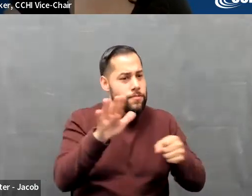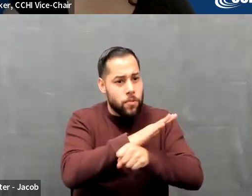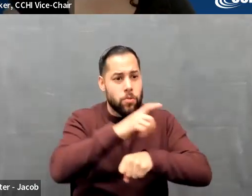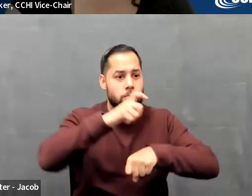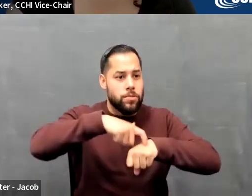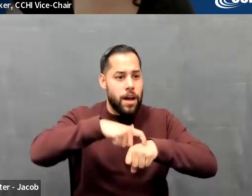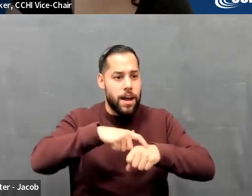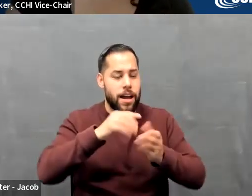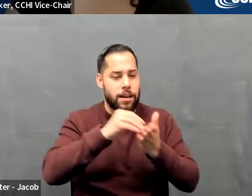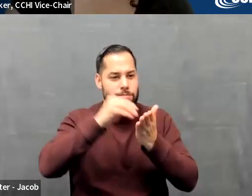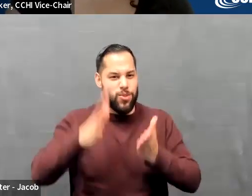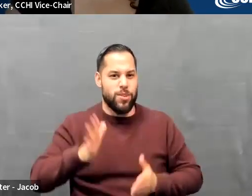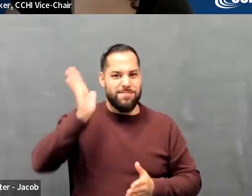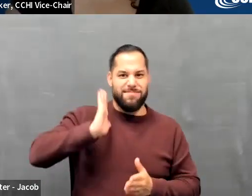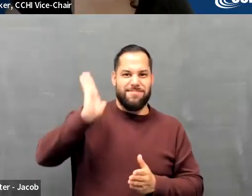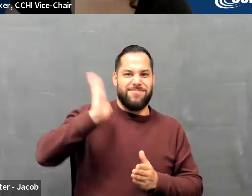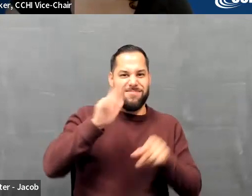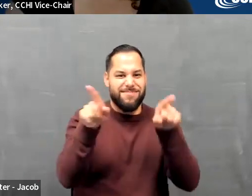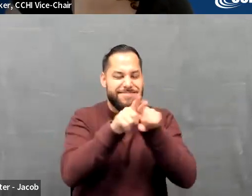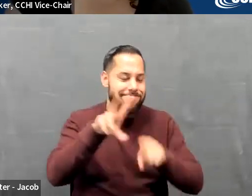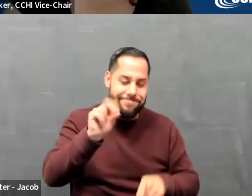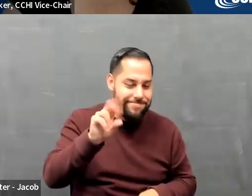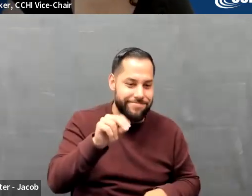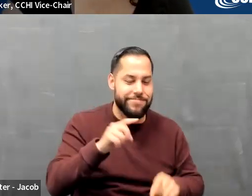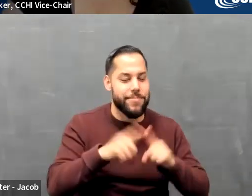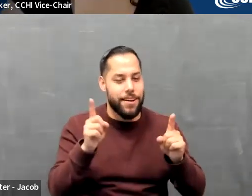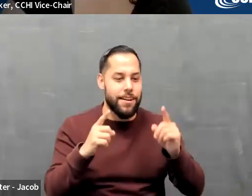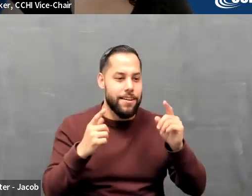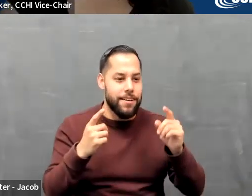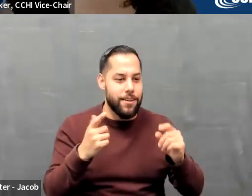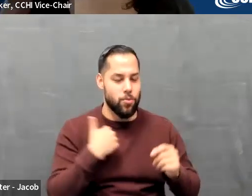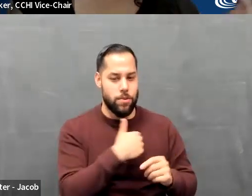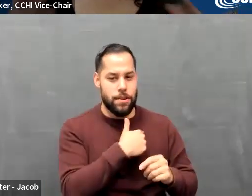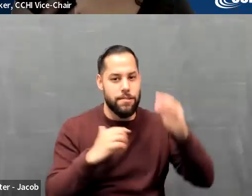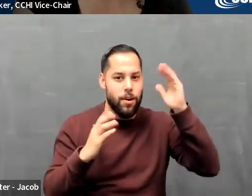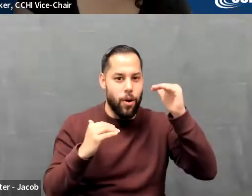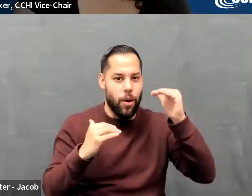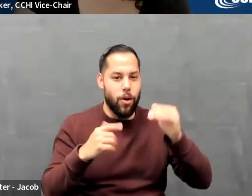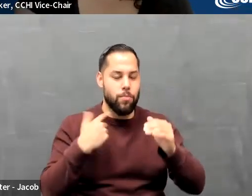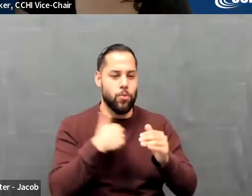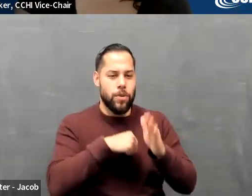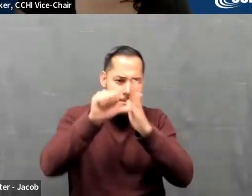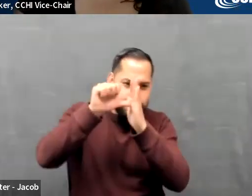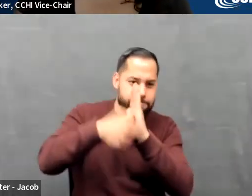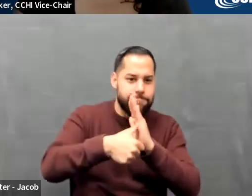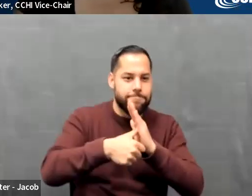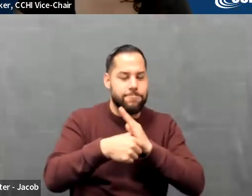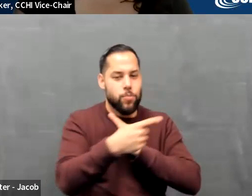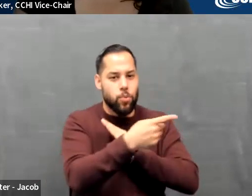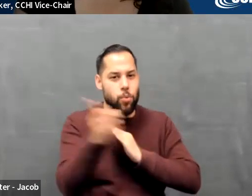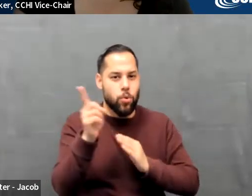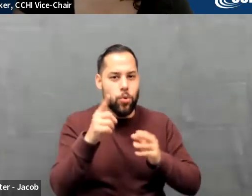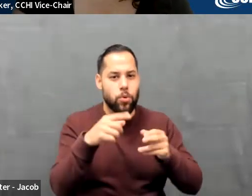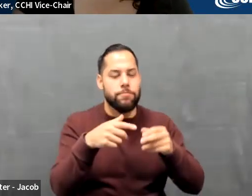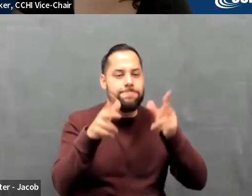full-time students the way we were back then, but hope that we've impressed upon those listening to us and watching